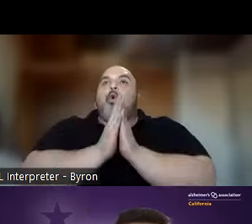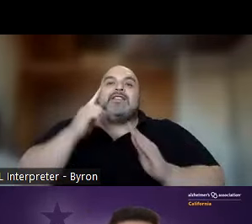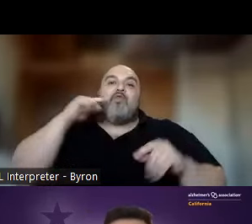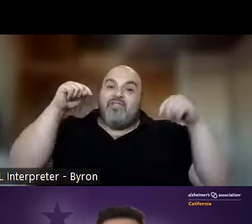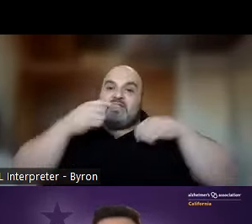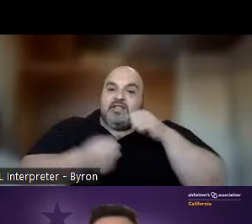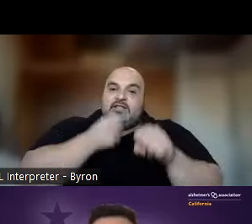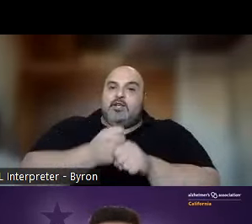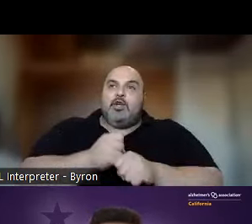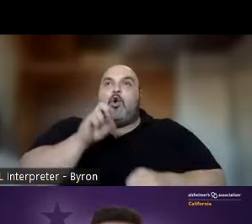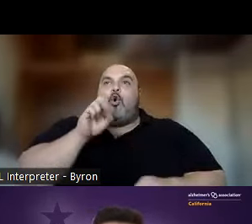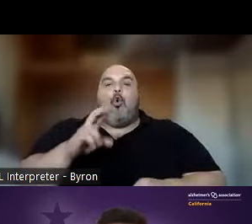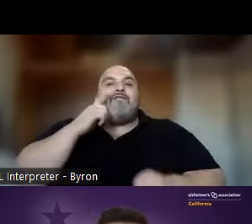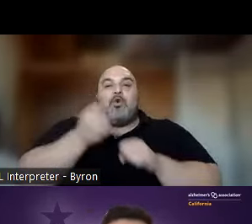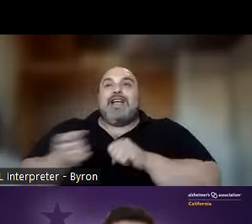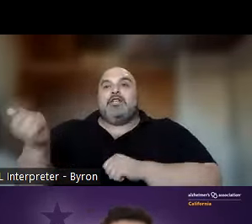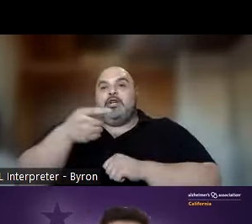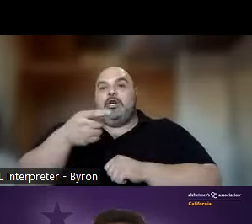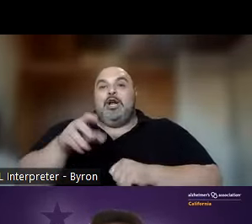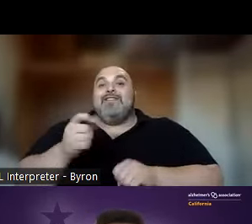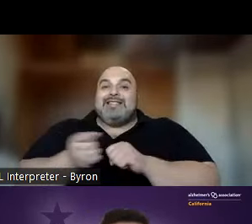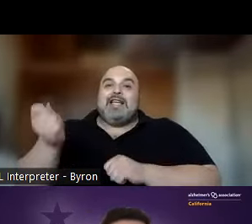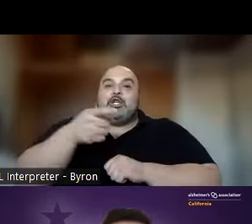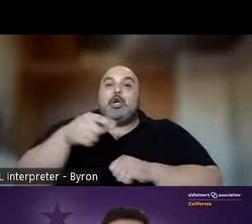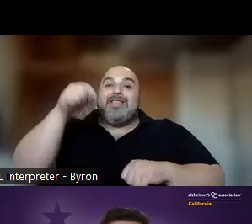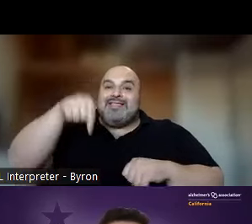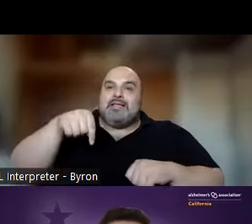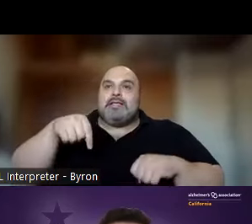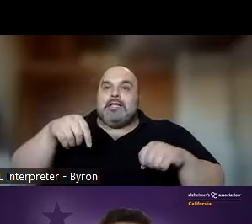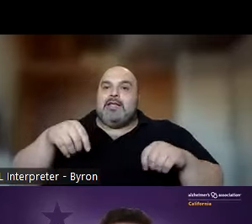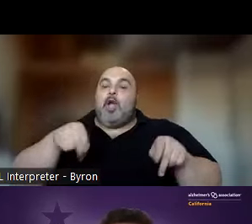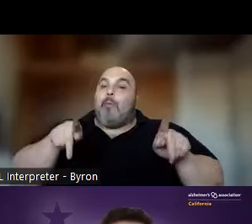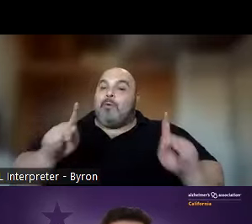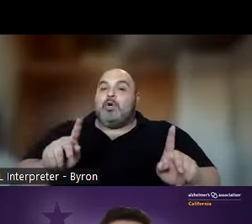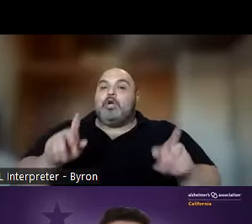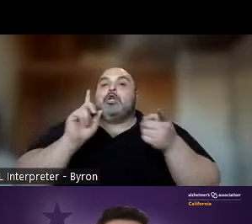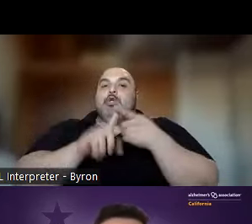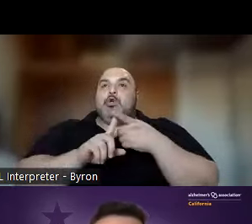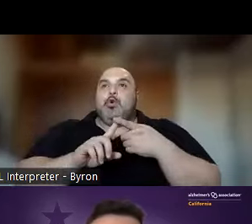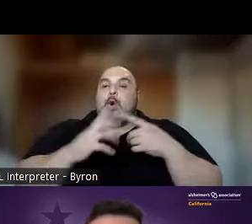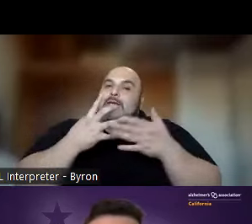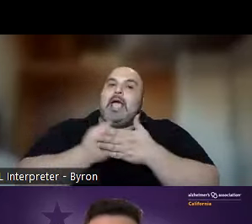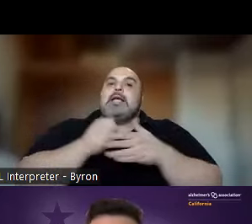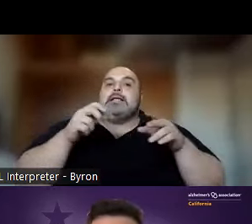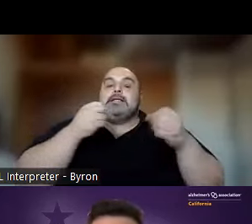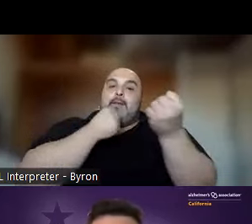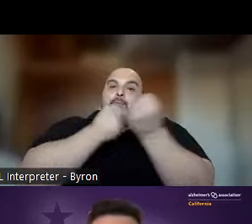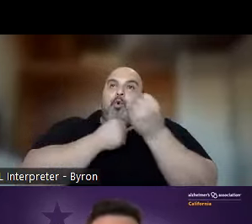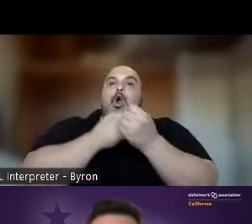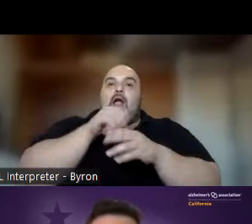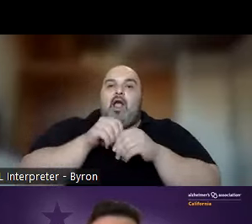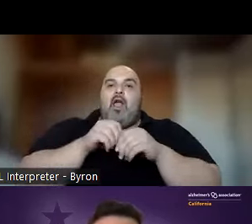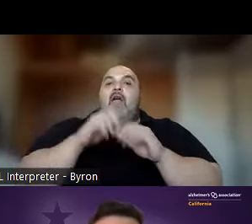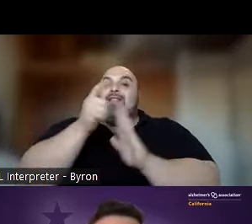this year or for next year. If it's next year, this is really our opportunity to gain support amongst the legislature and to be